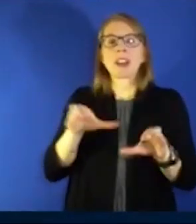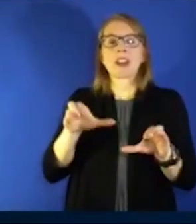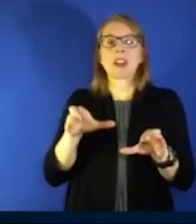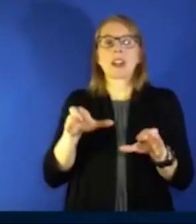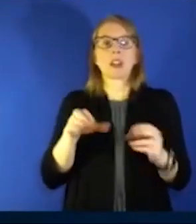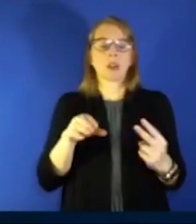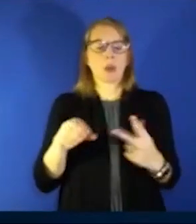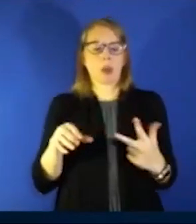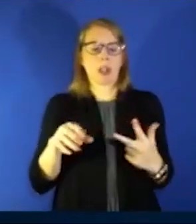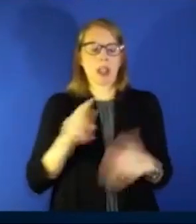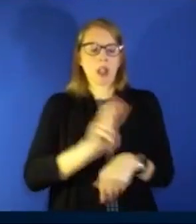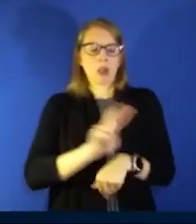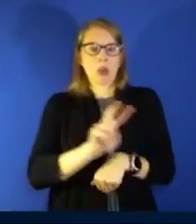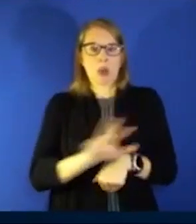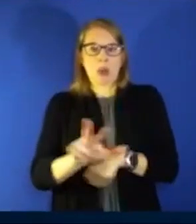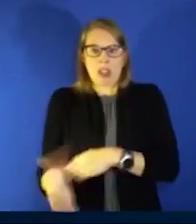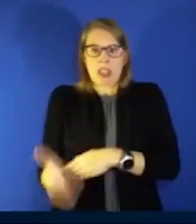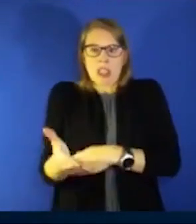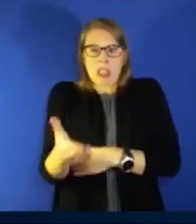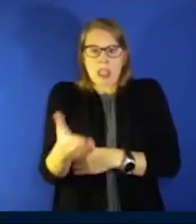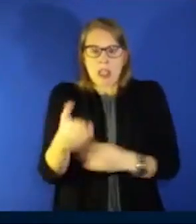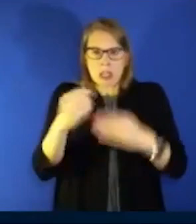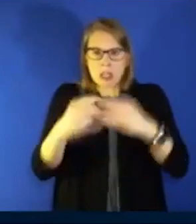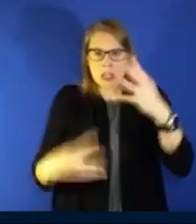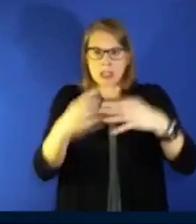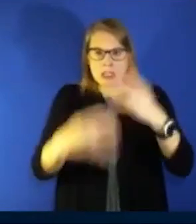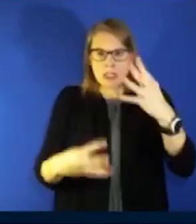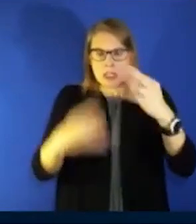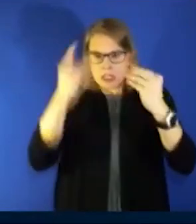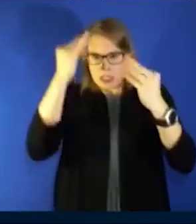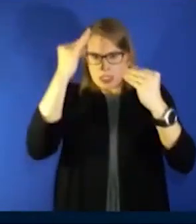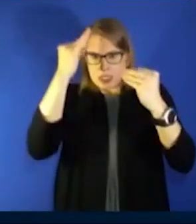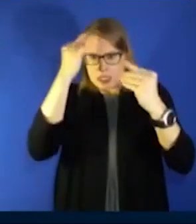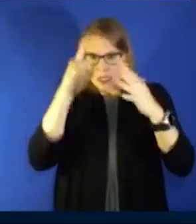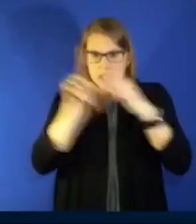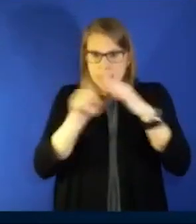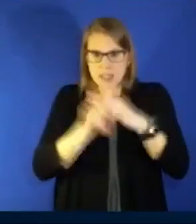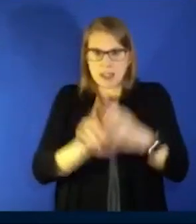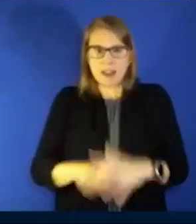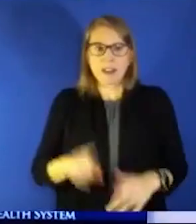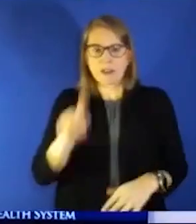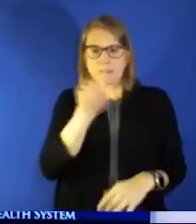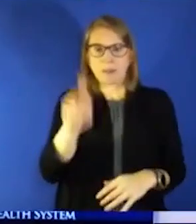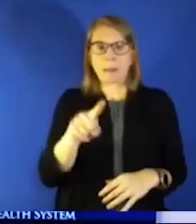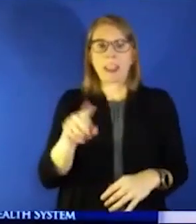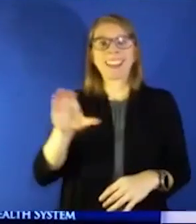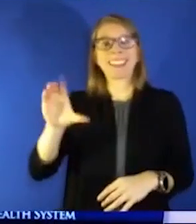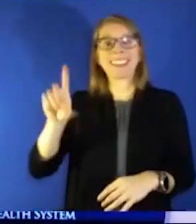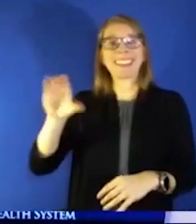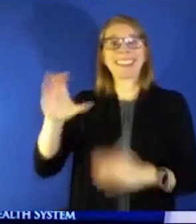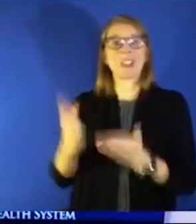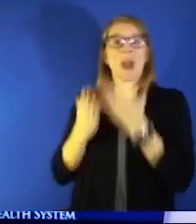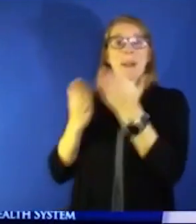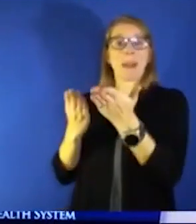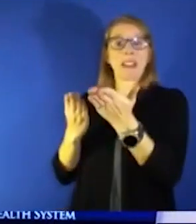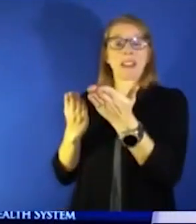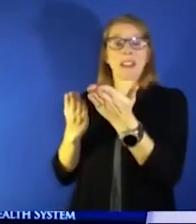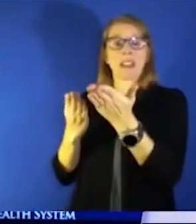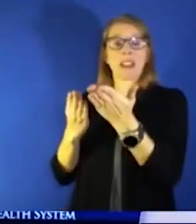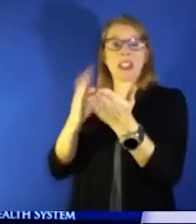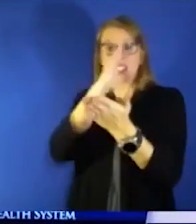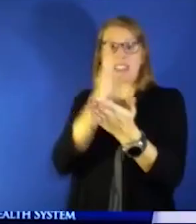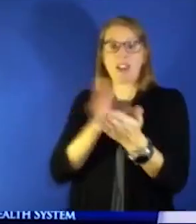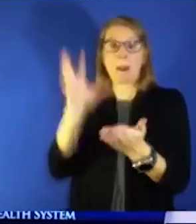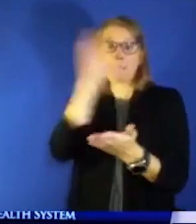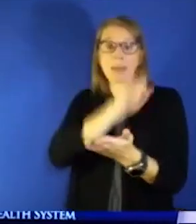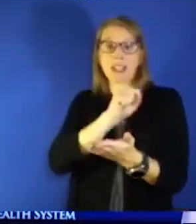morning. You're scrolling online and coming up with everything you can possibly But I would ask. like to say is, just as the CDC recommends, never miss an opportunity to